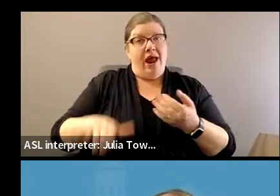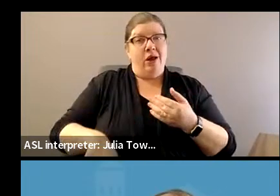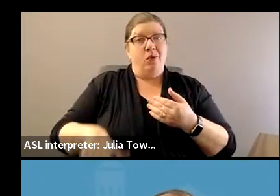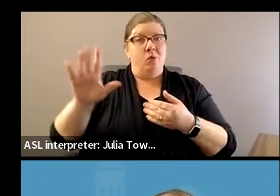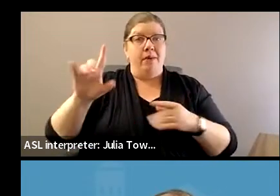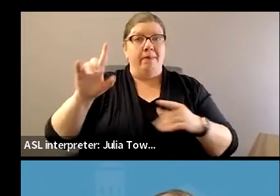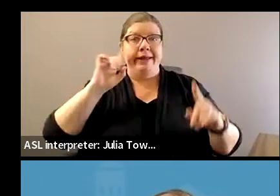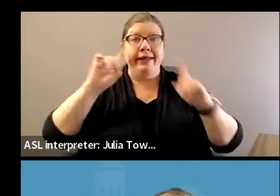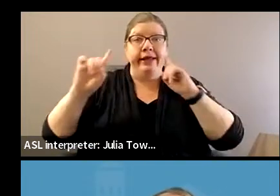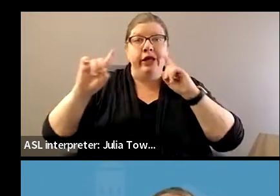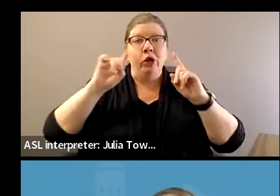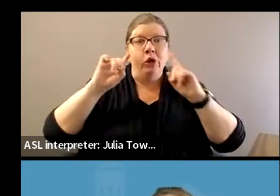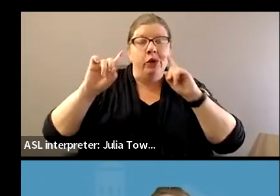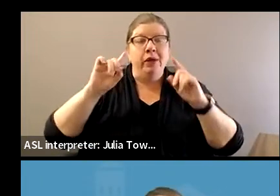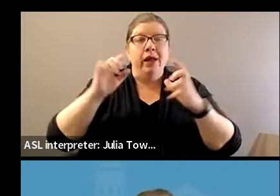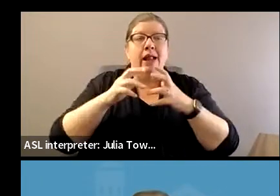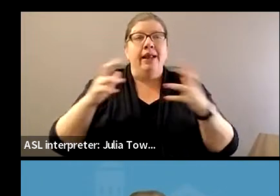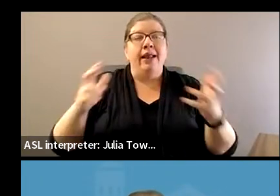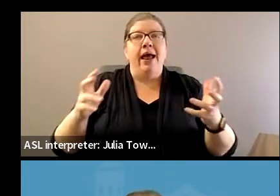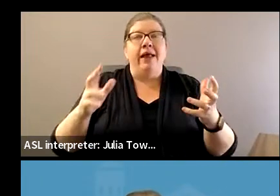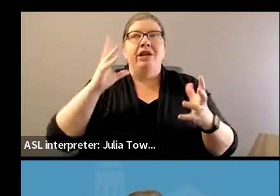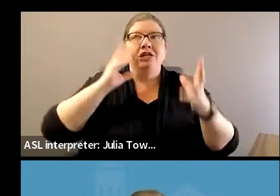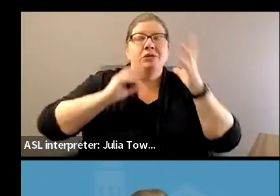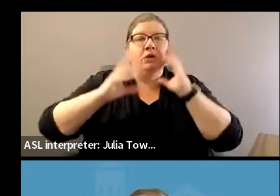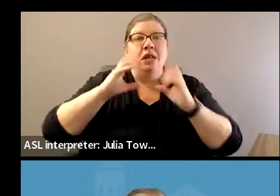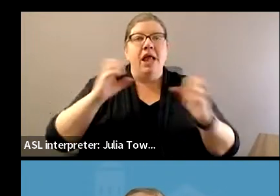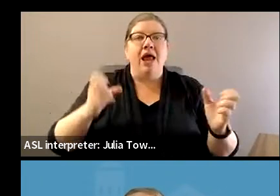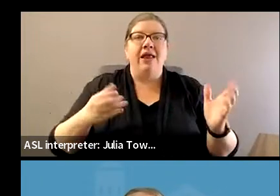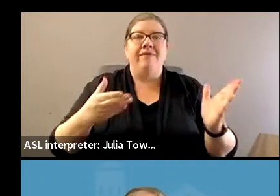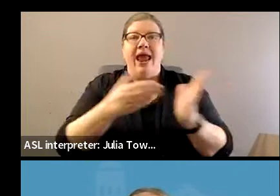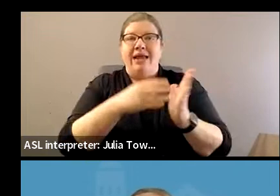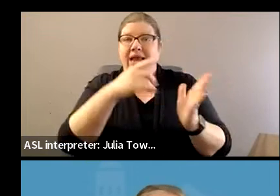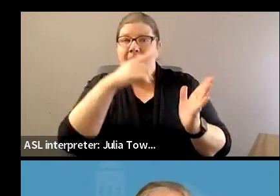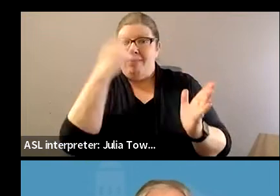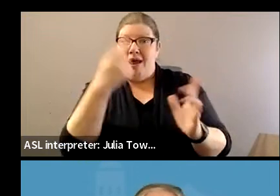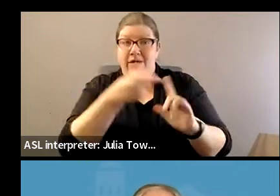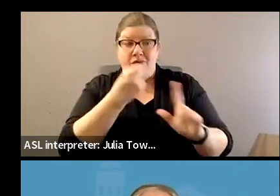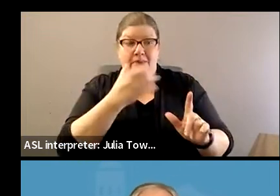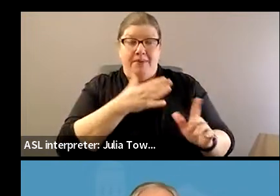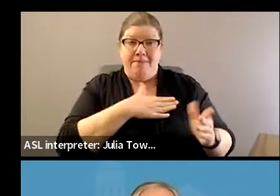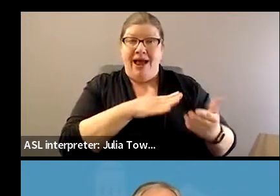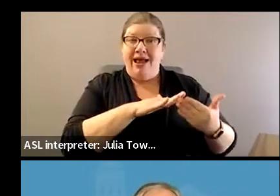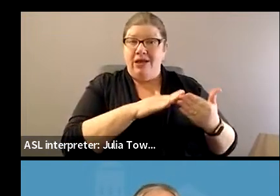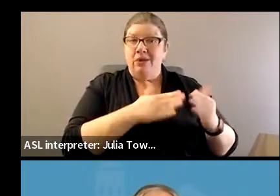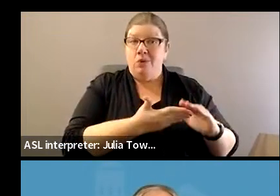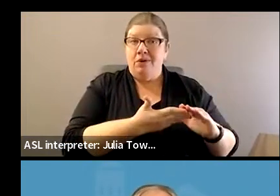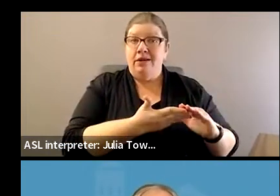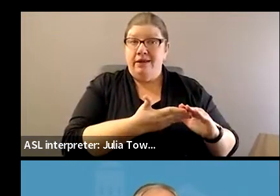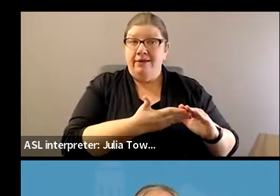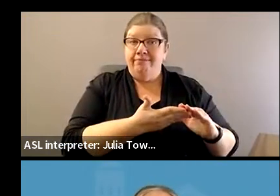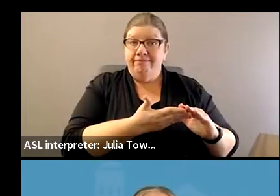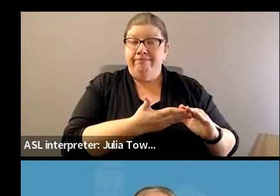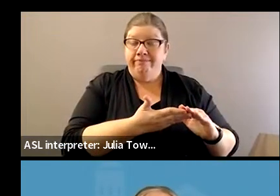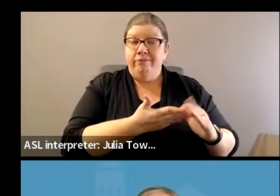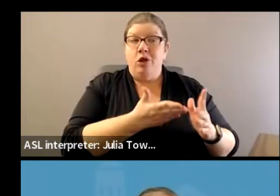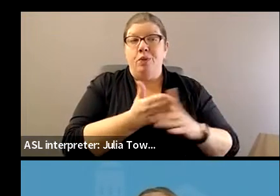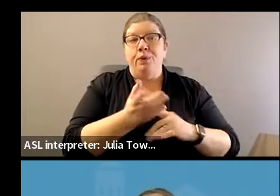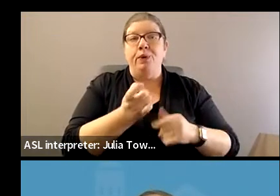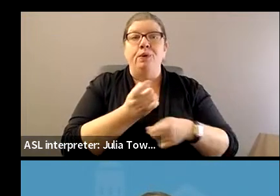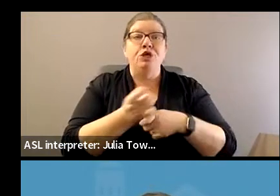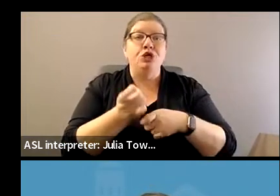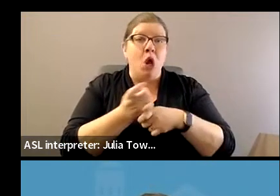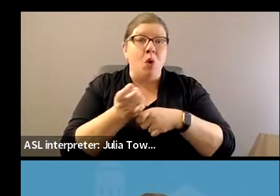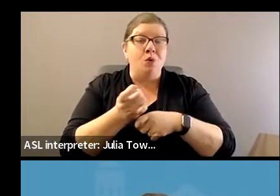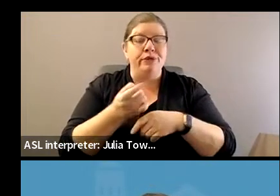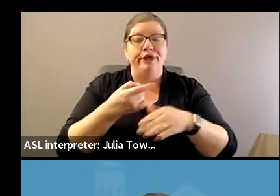lot of and experiencing a lot of anti-Blackness that came from my community. And it was through jokes and it